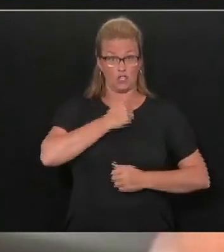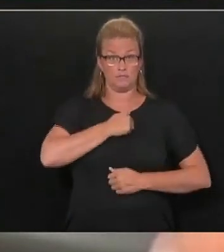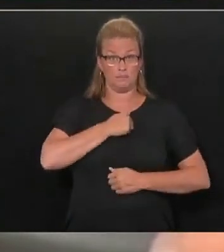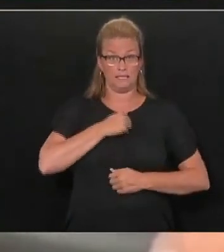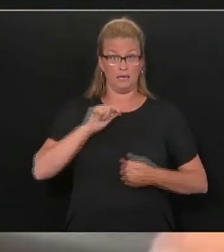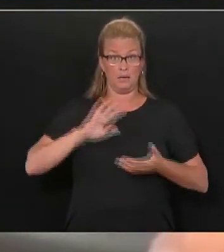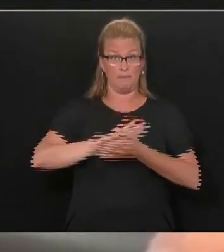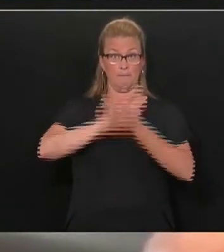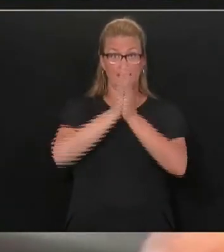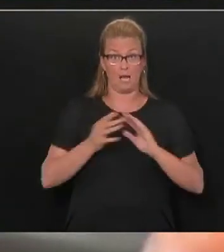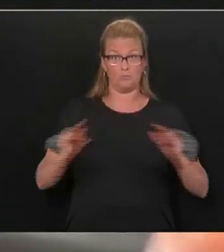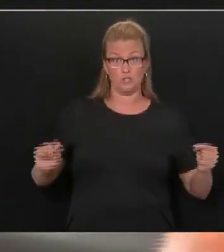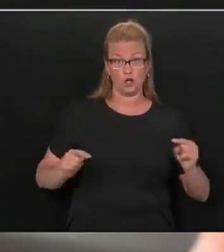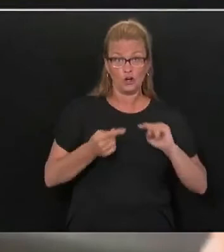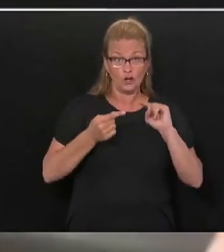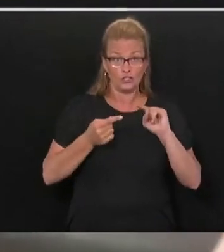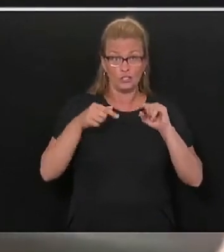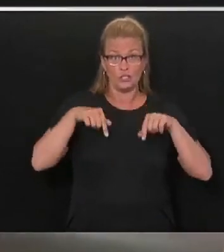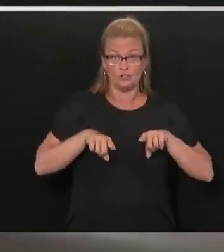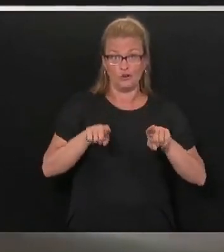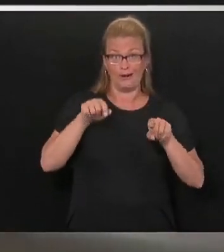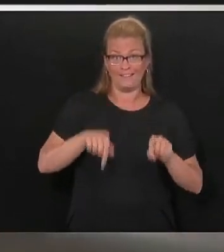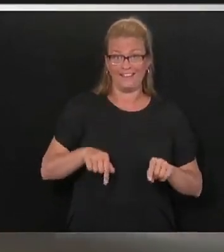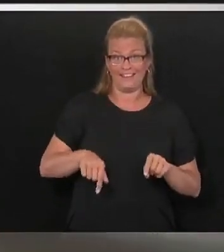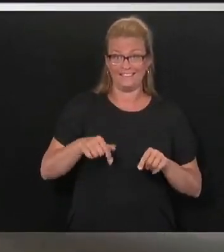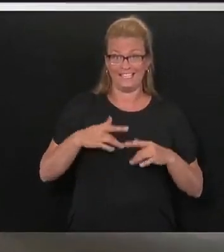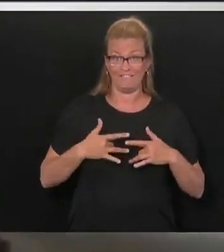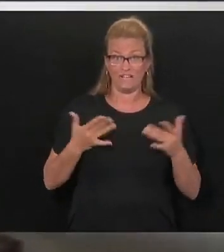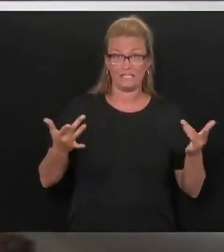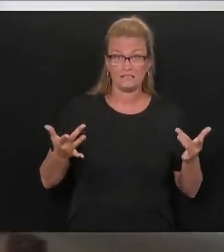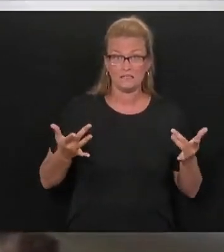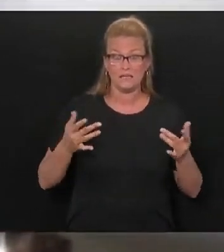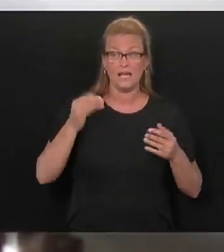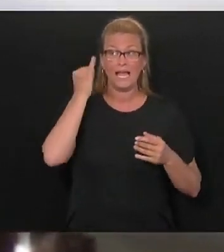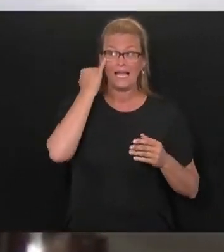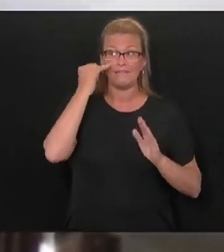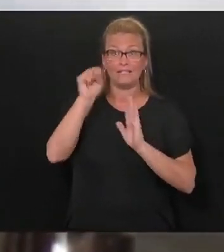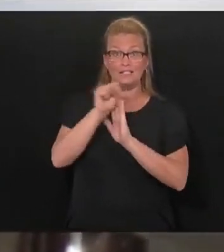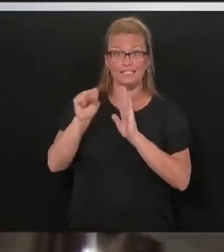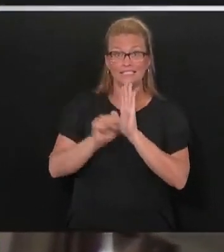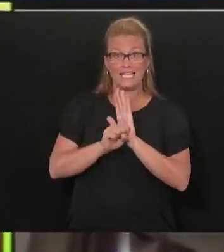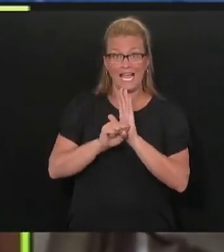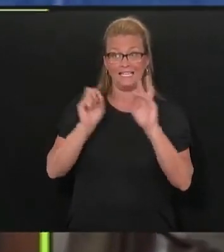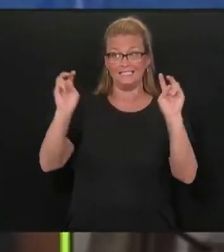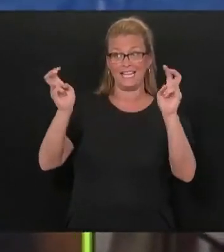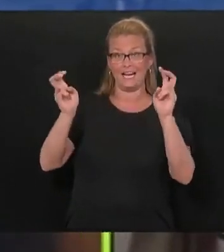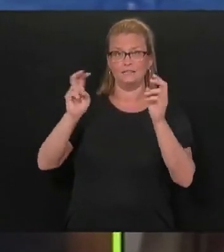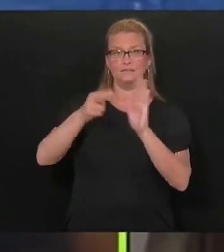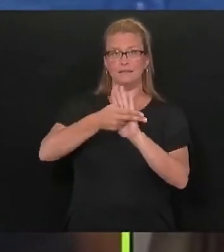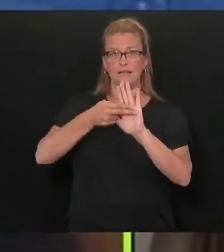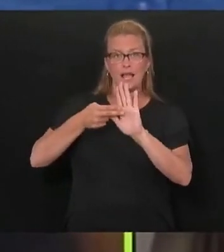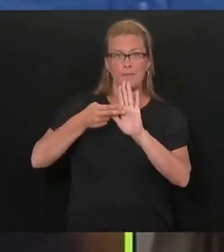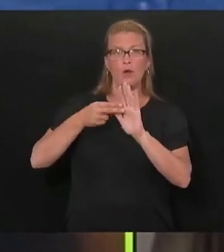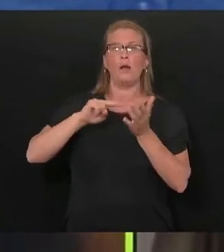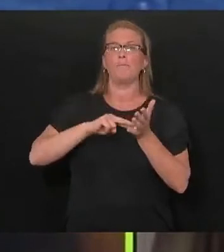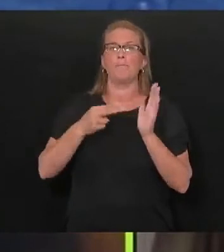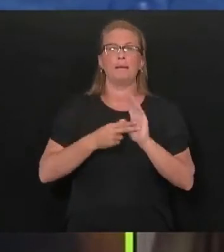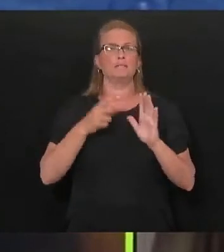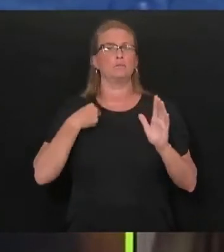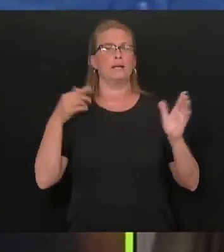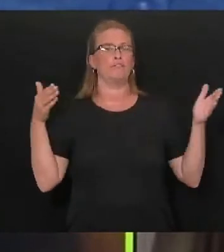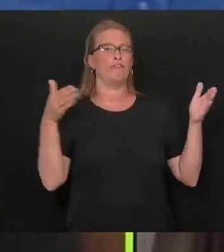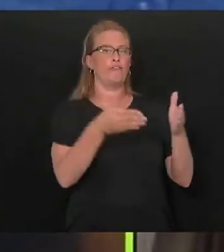this event, just like any other event, if they are in a state active duty status, then we have to focus